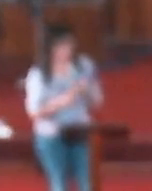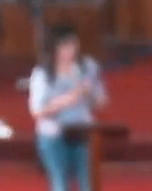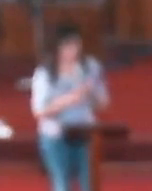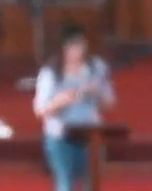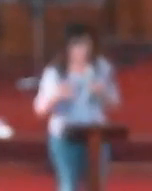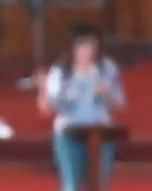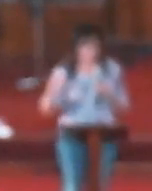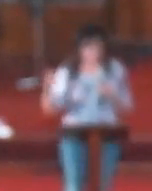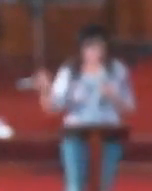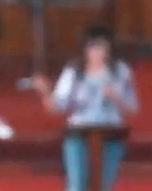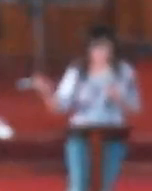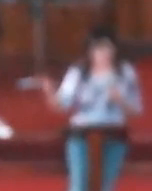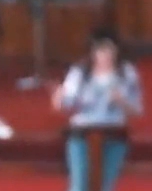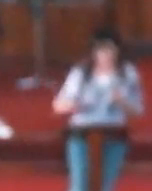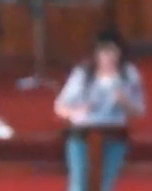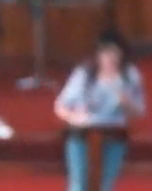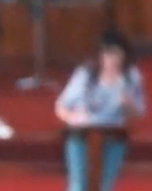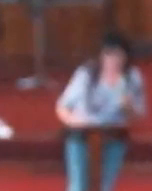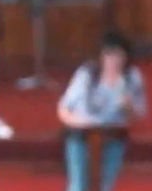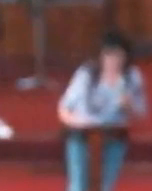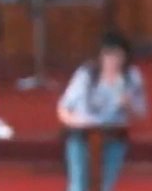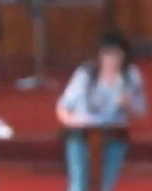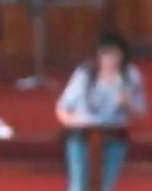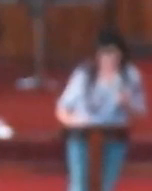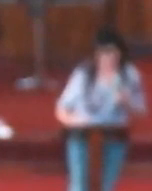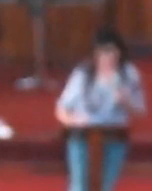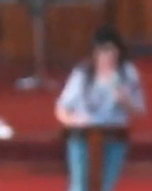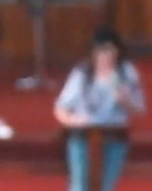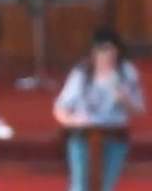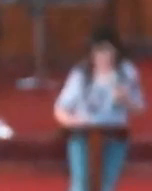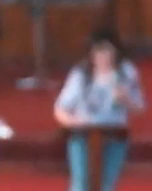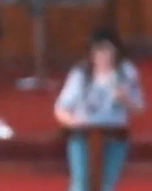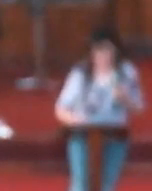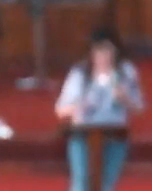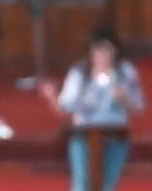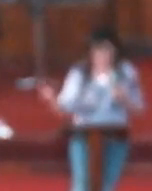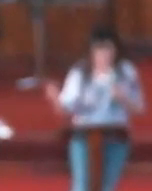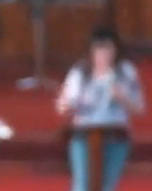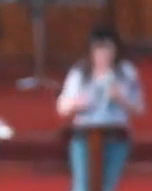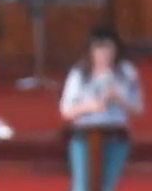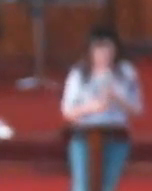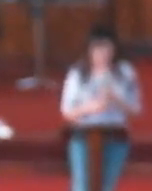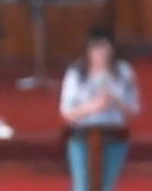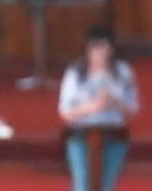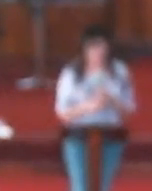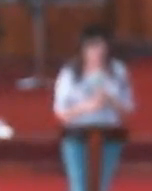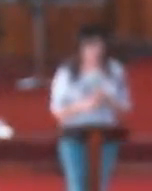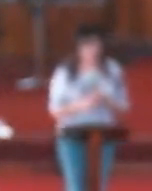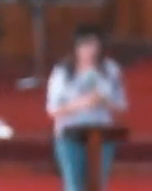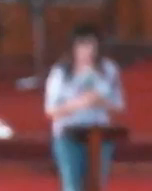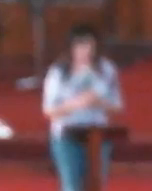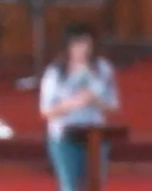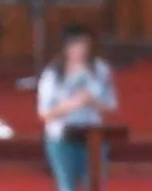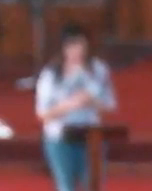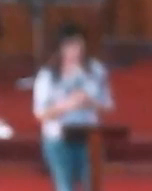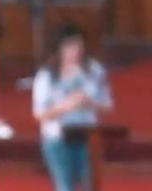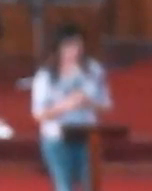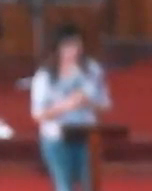just say, what were you? To the verse 20. Huh? Yeah, if you can move to the mountain and then it would